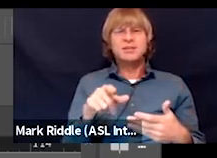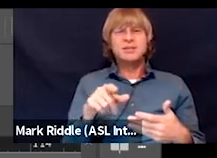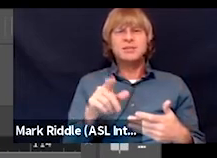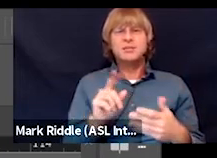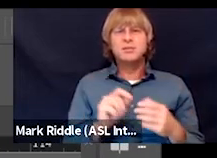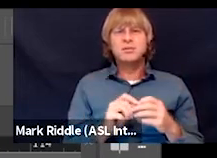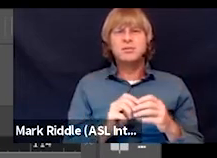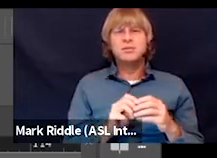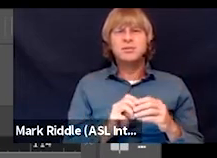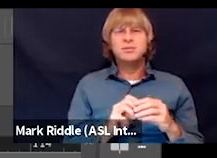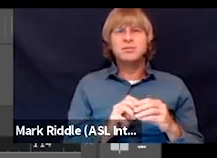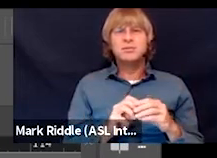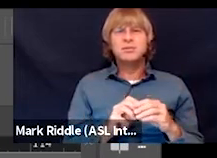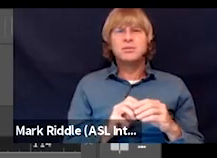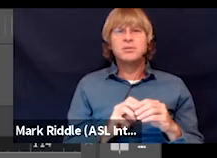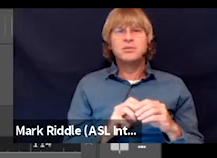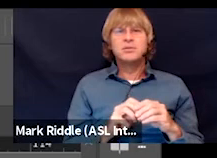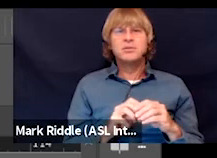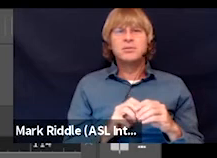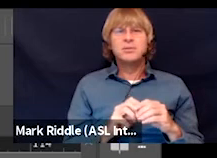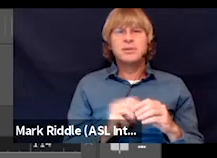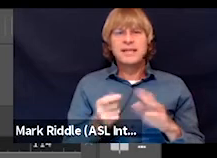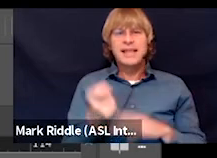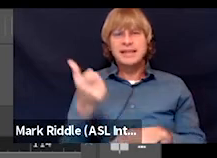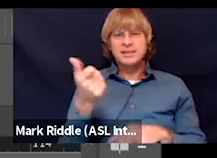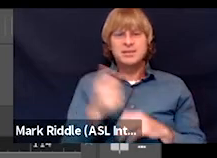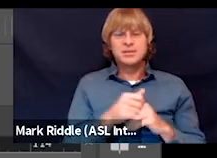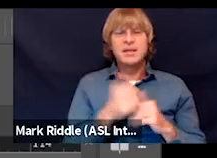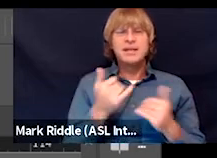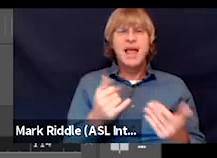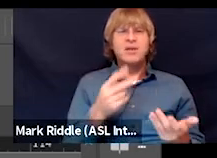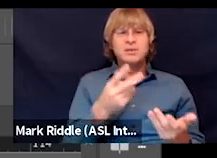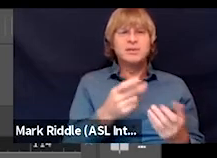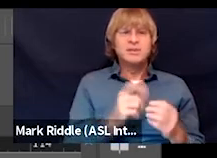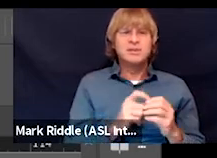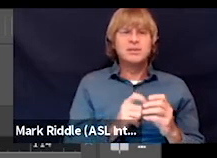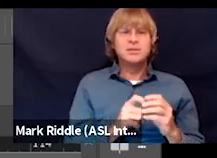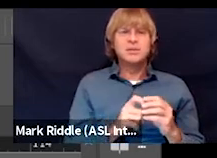on, I can delete it. Now let's see.